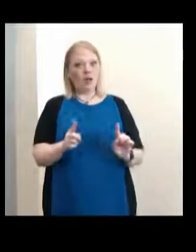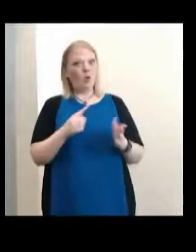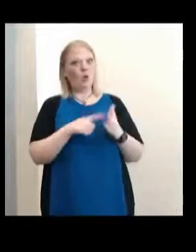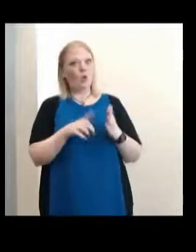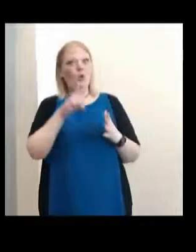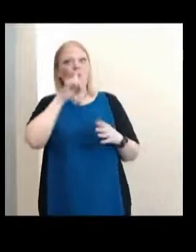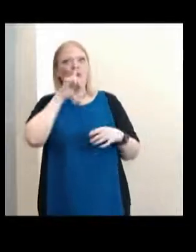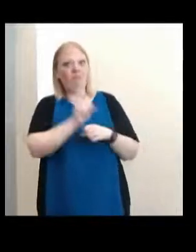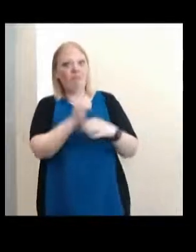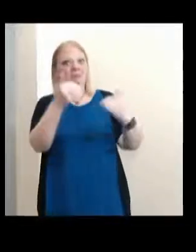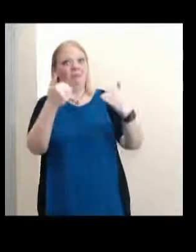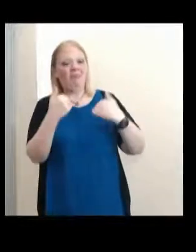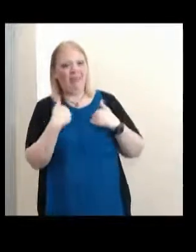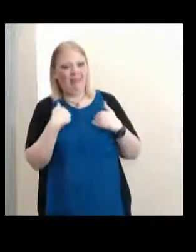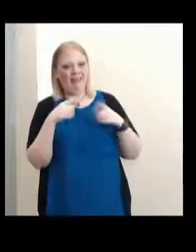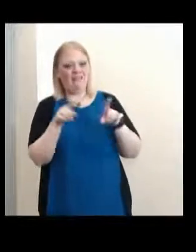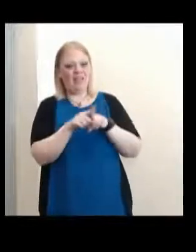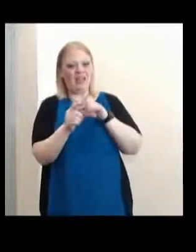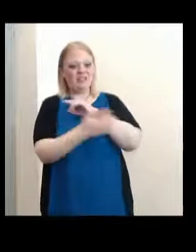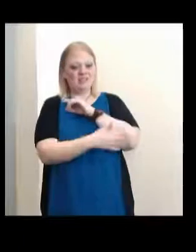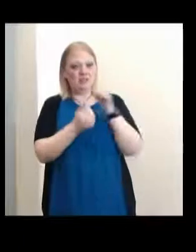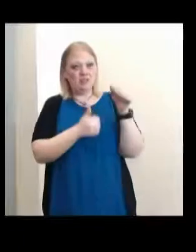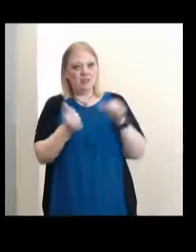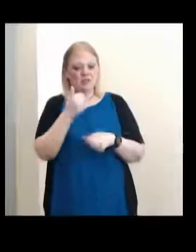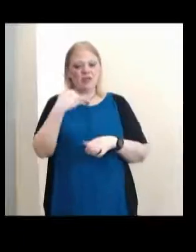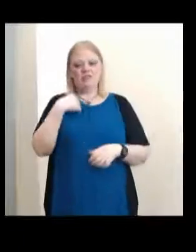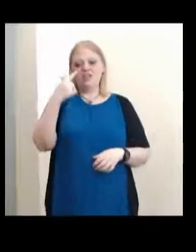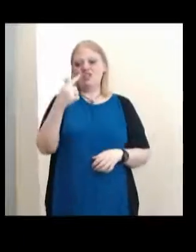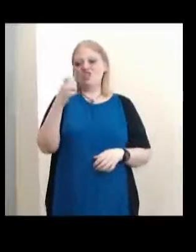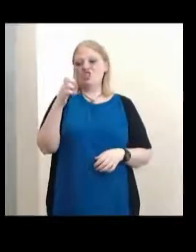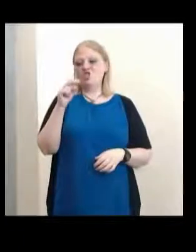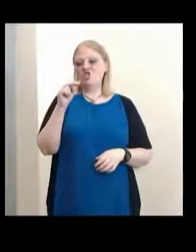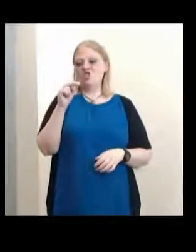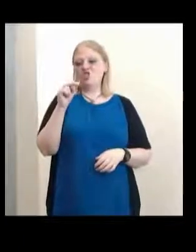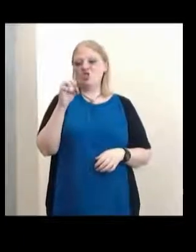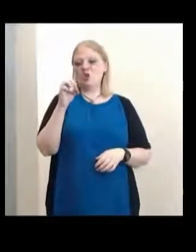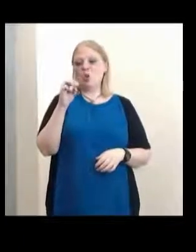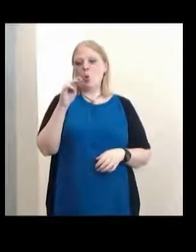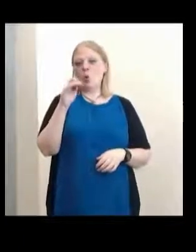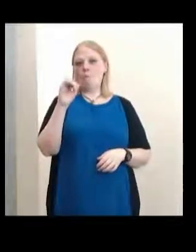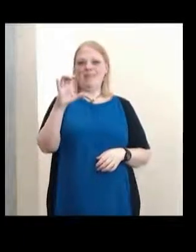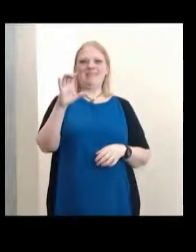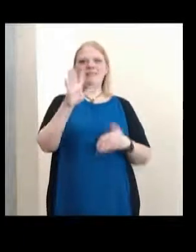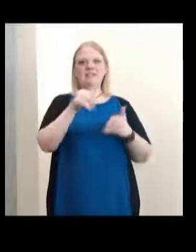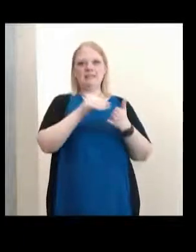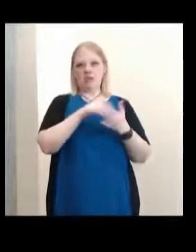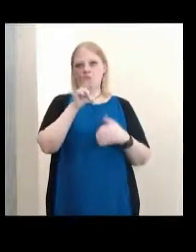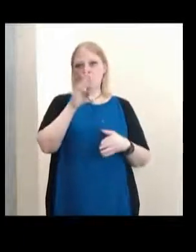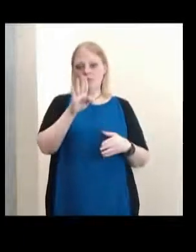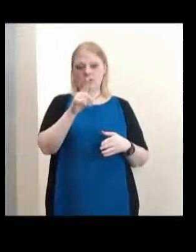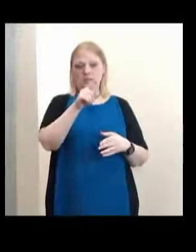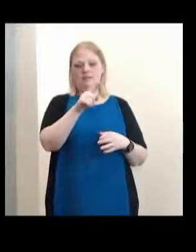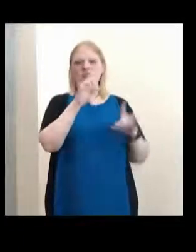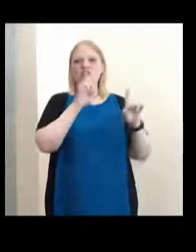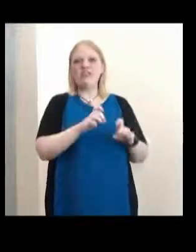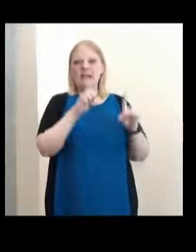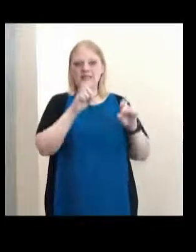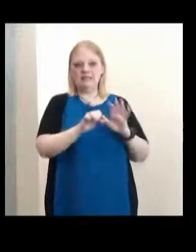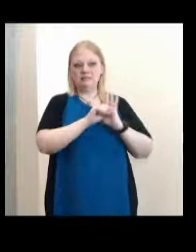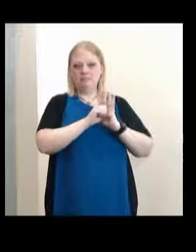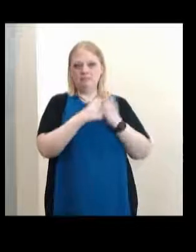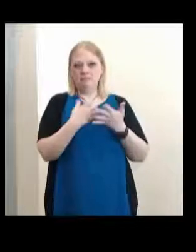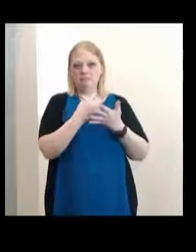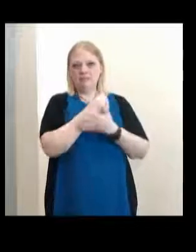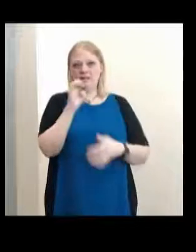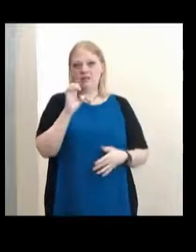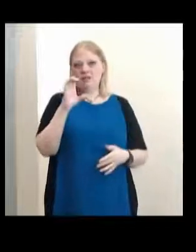the county executive mentioned, UB's Genomics Center is doing genetic sequencing on specimens that the Erie County